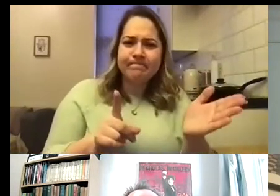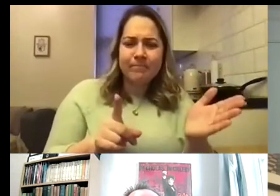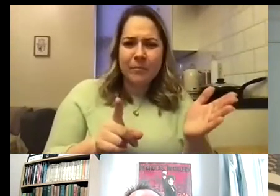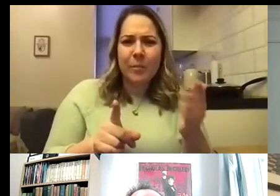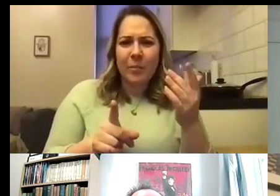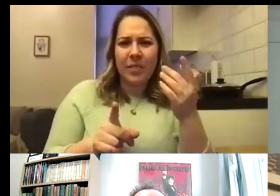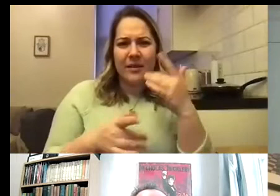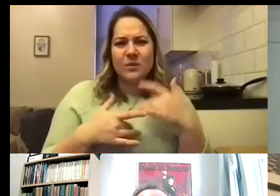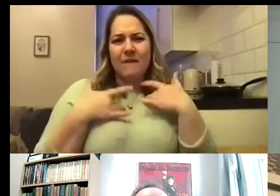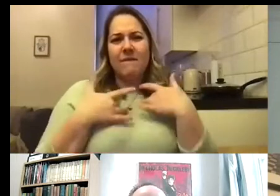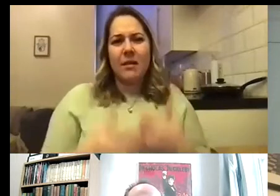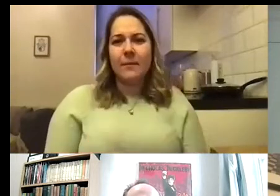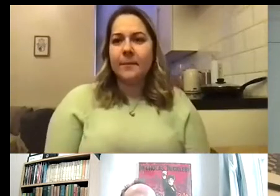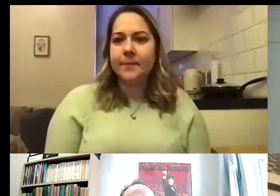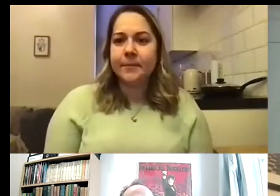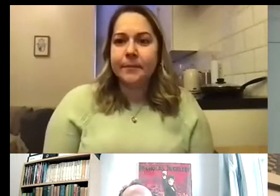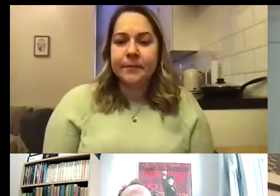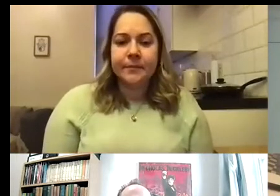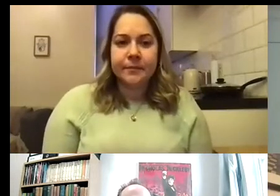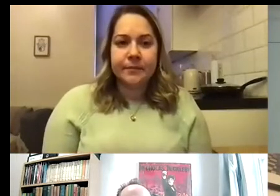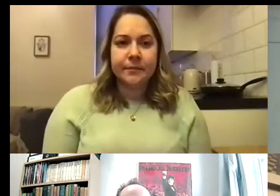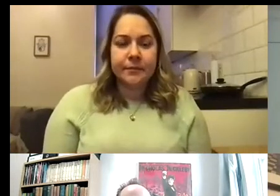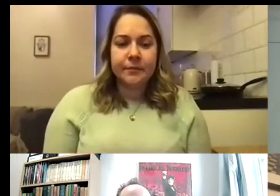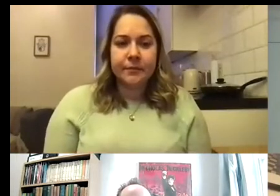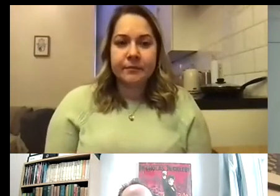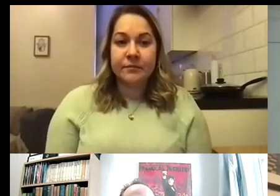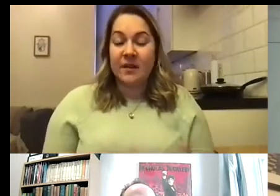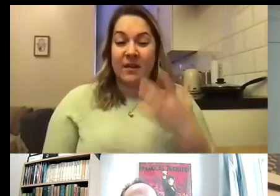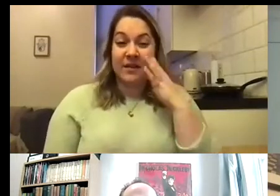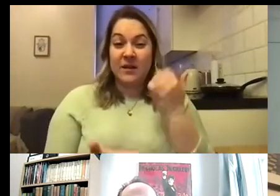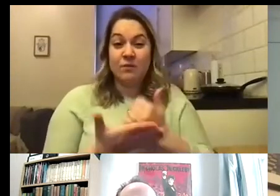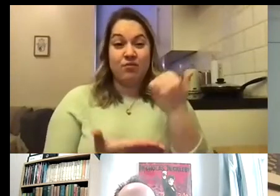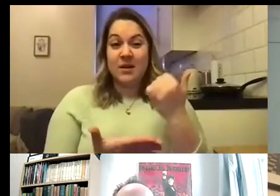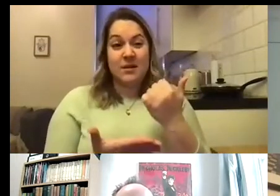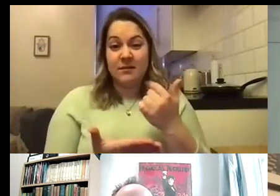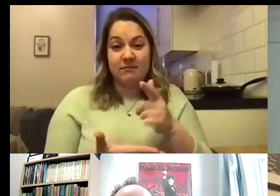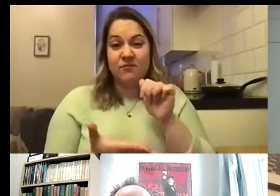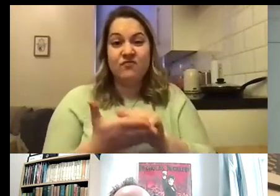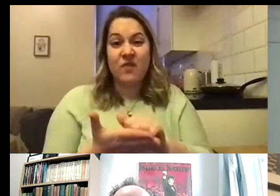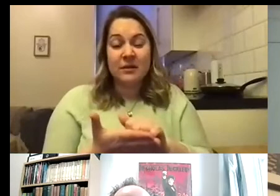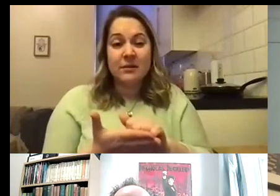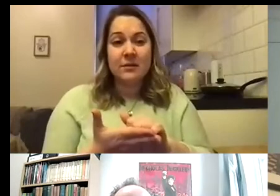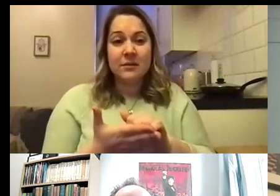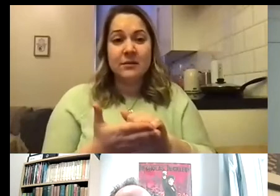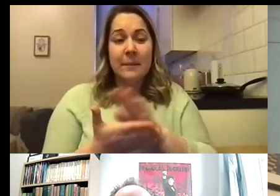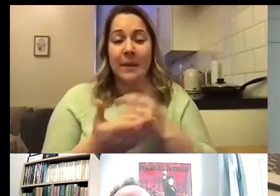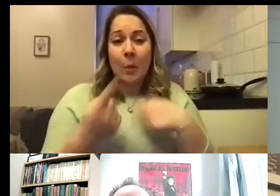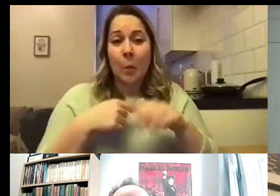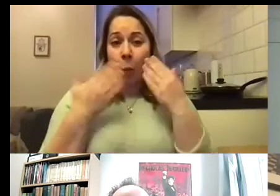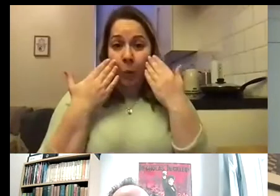thinking. Yeah, absolutely. No, I think that's fascinating. And I think that sense of the unknown,